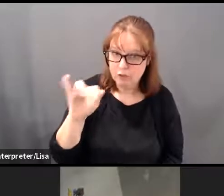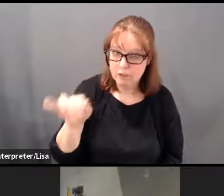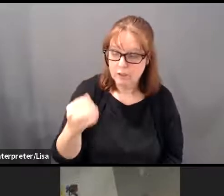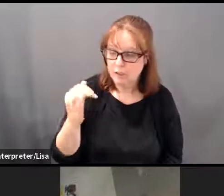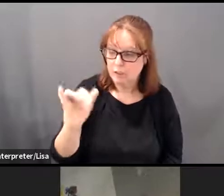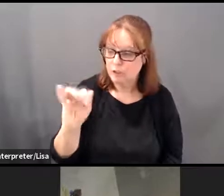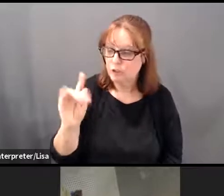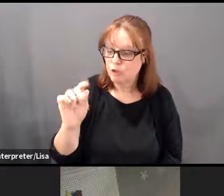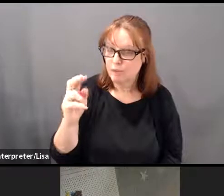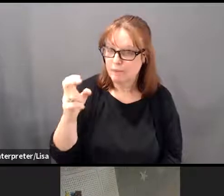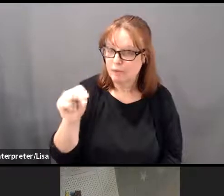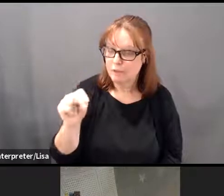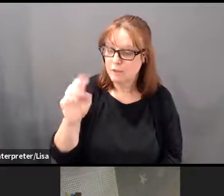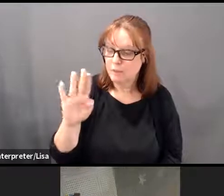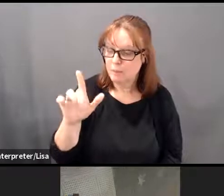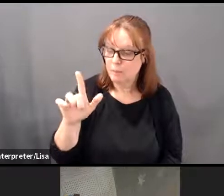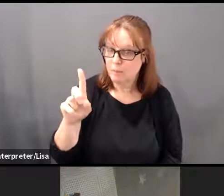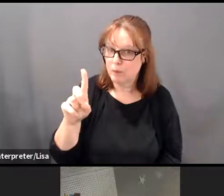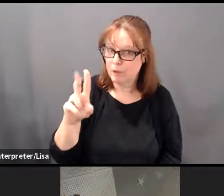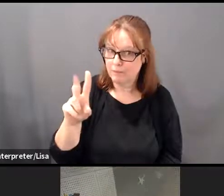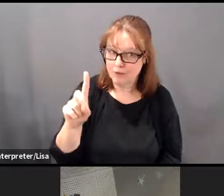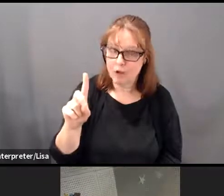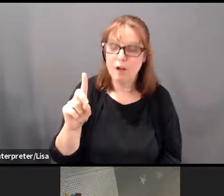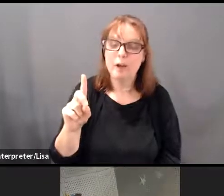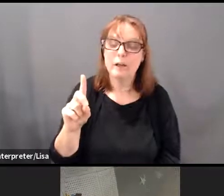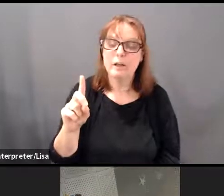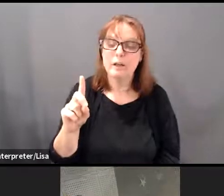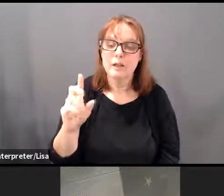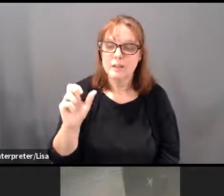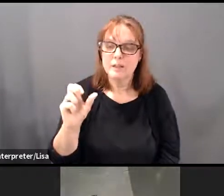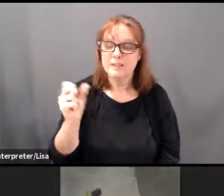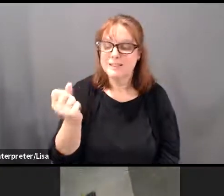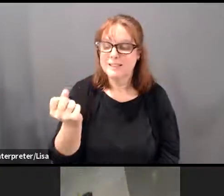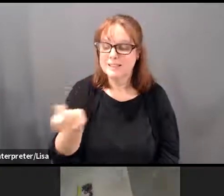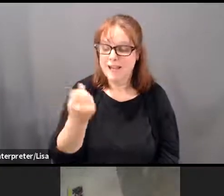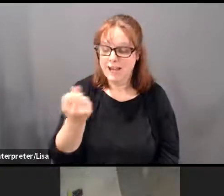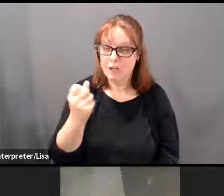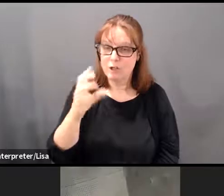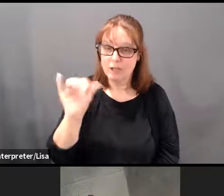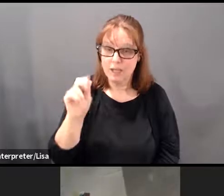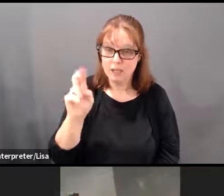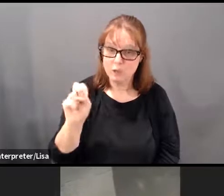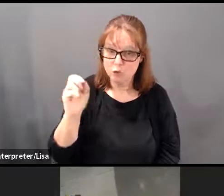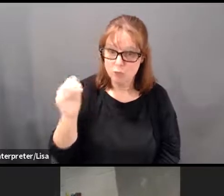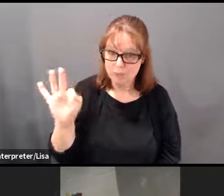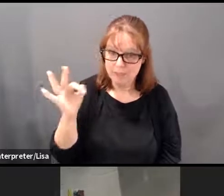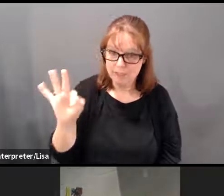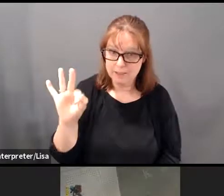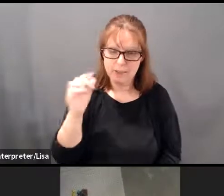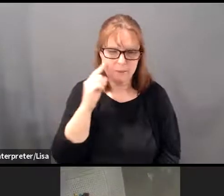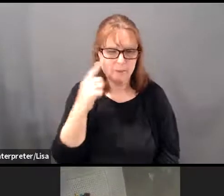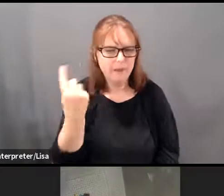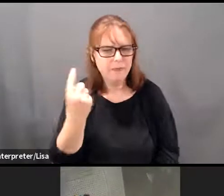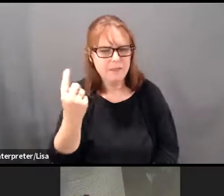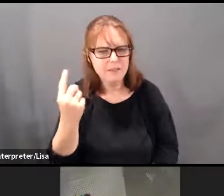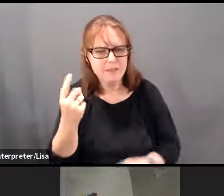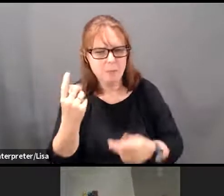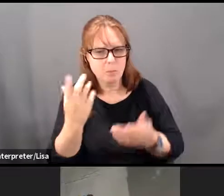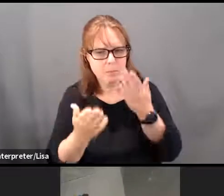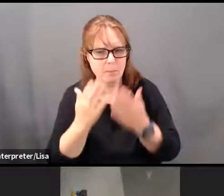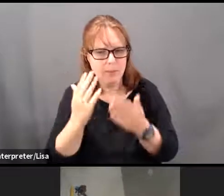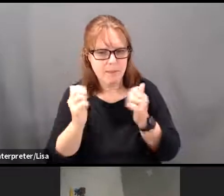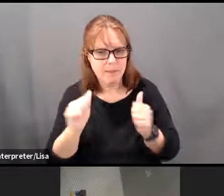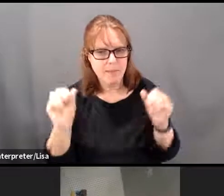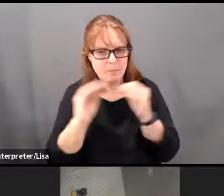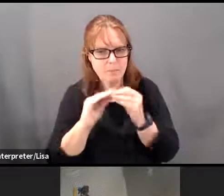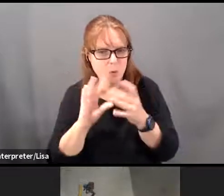on Saturday, June 19th. And I think we might have someone on the webinar today who can talk a little bit about that